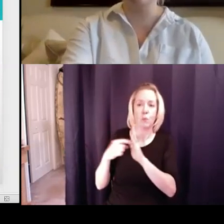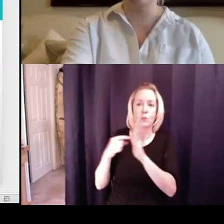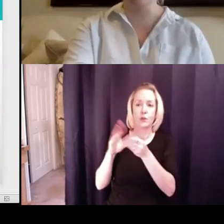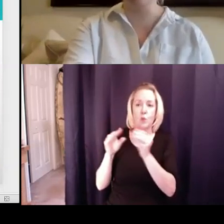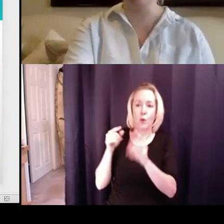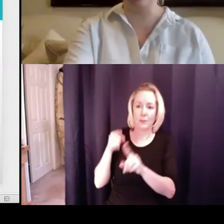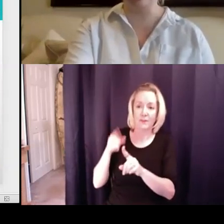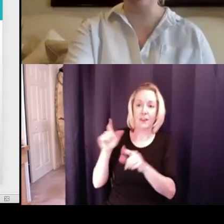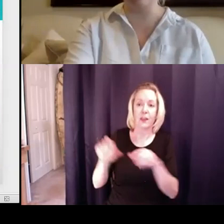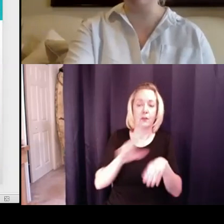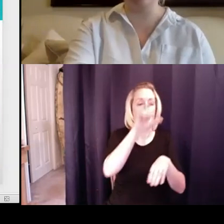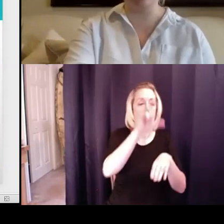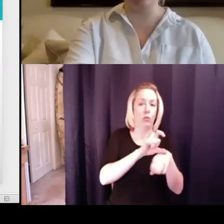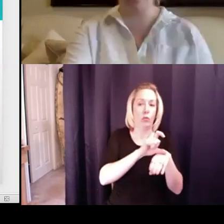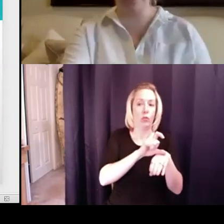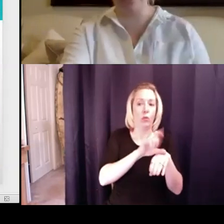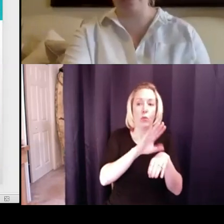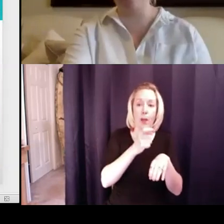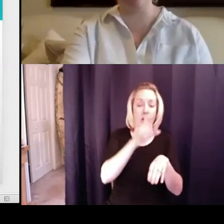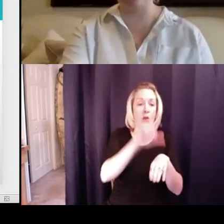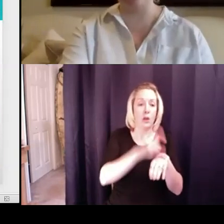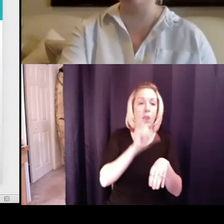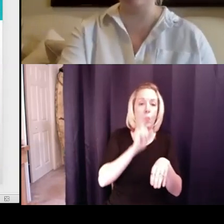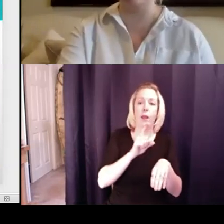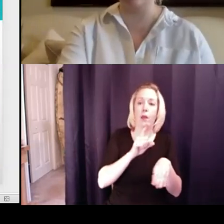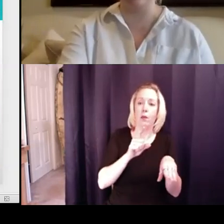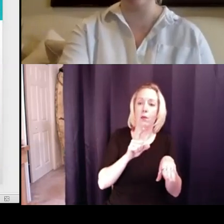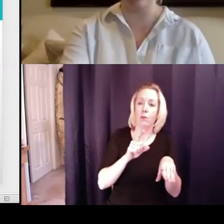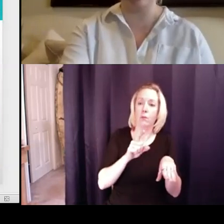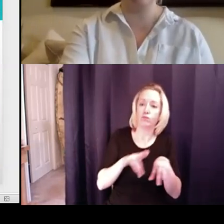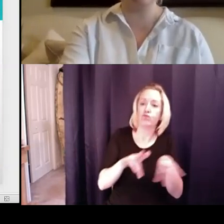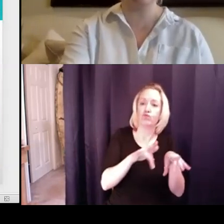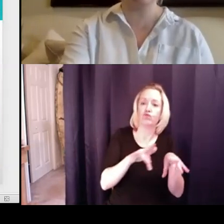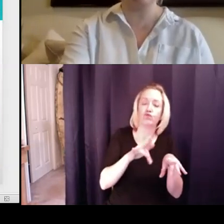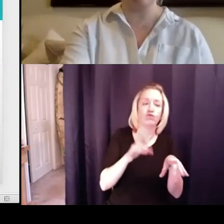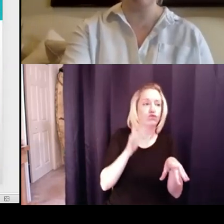like new tool. And I believe that you can record your own books and your own songs on there as well.